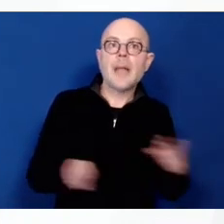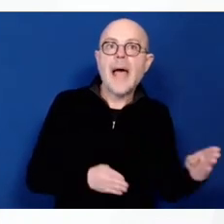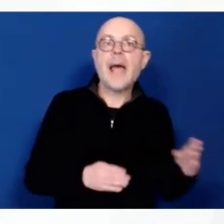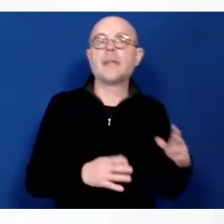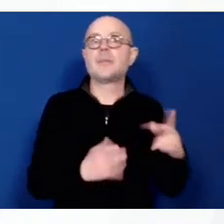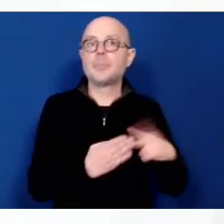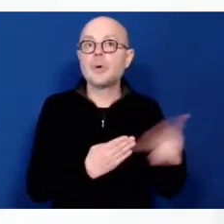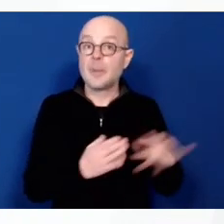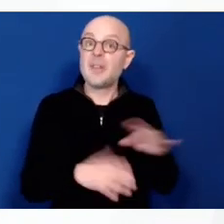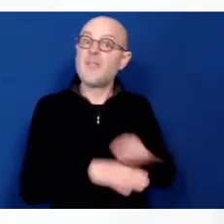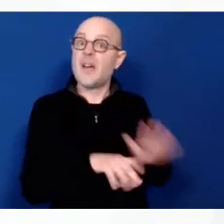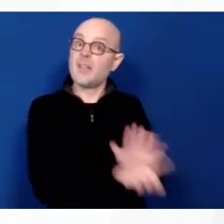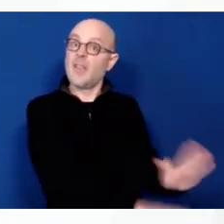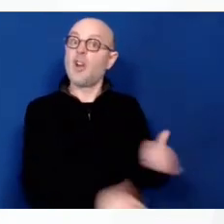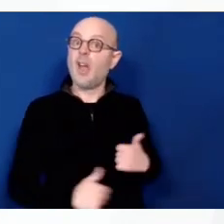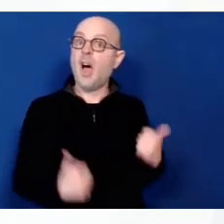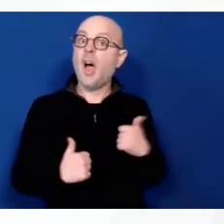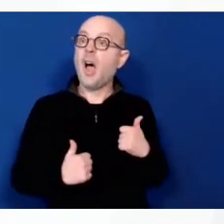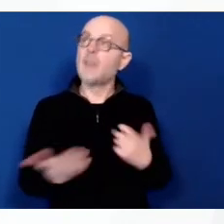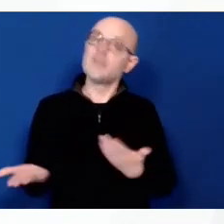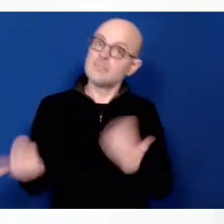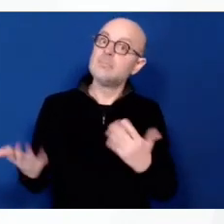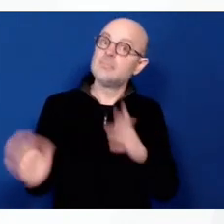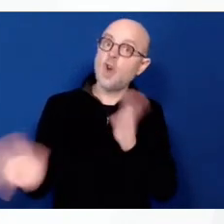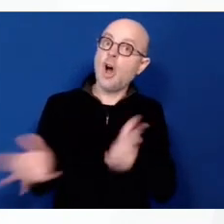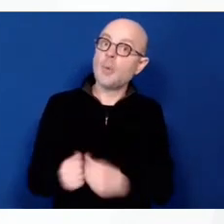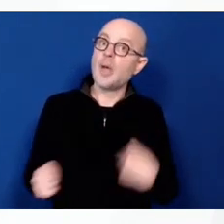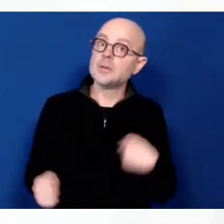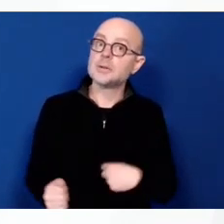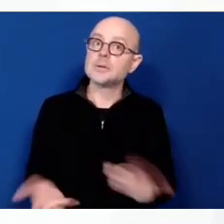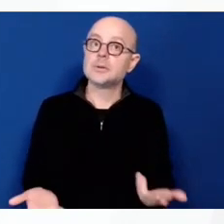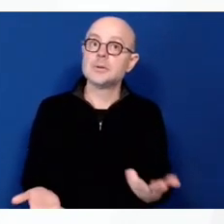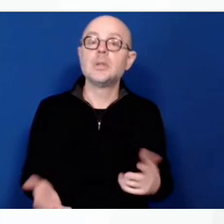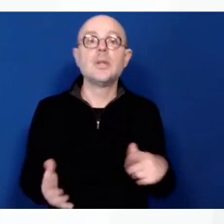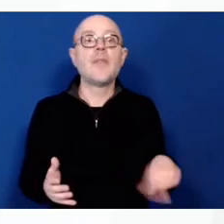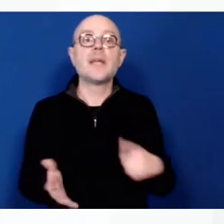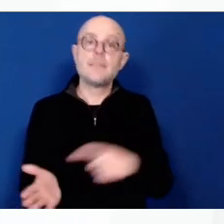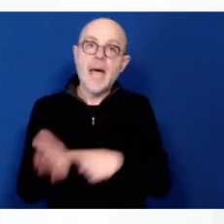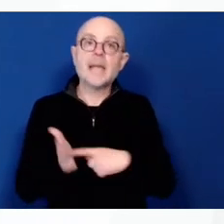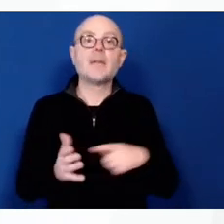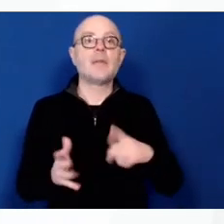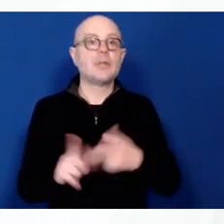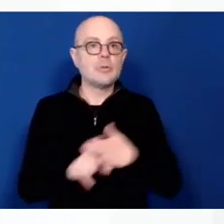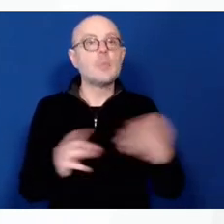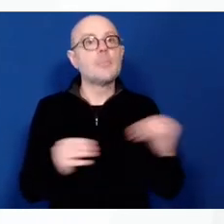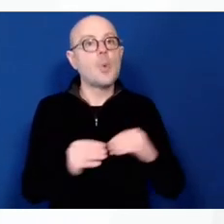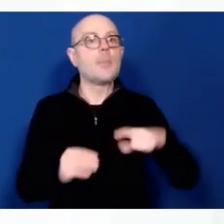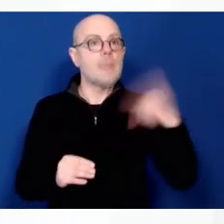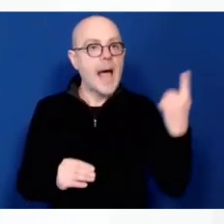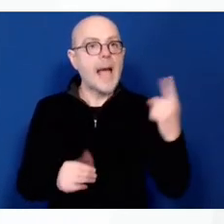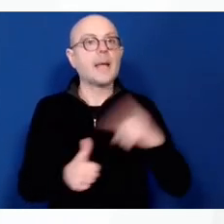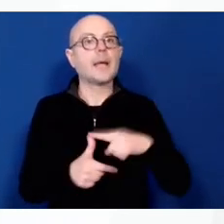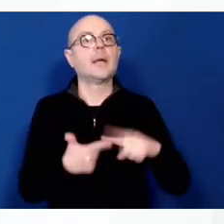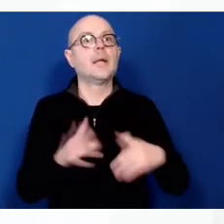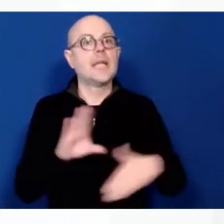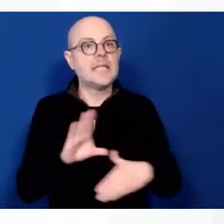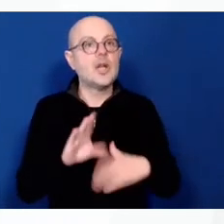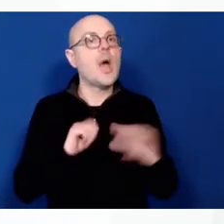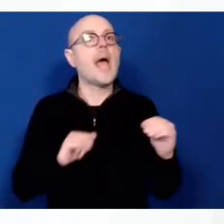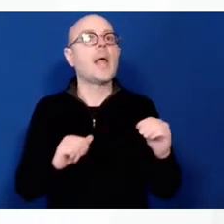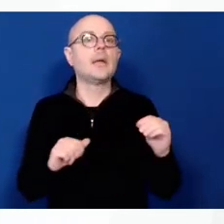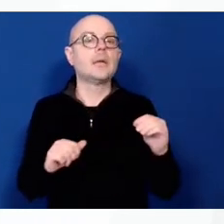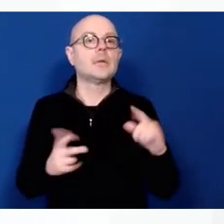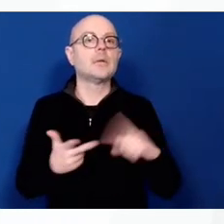Black students, that the university recruit more Black, Latino, and American Indian students. The BSU